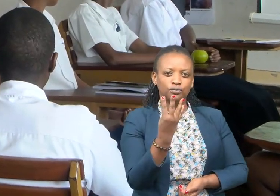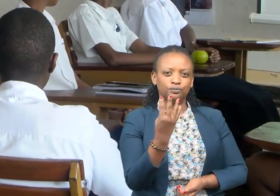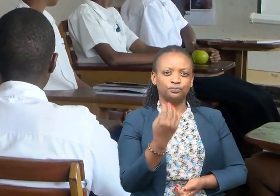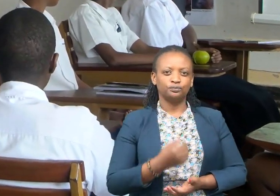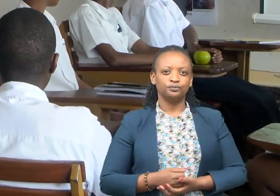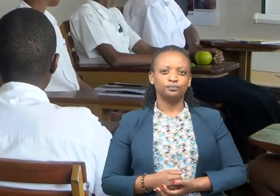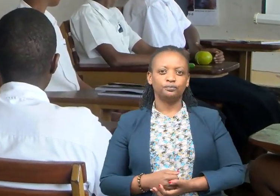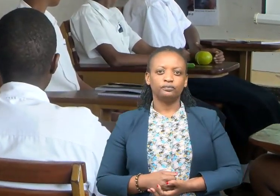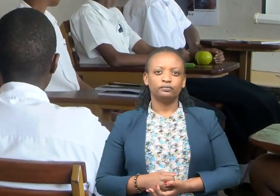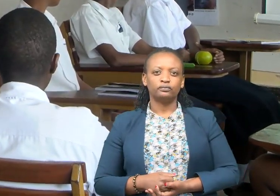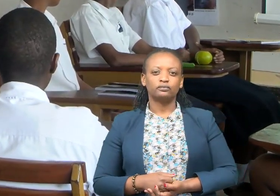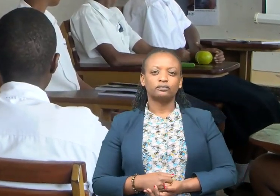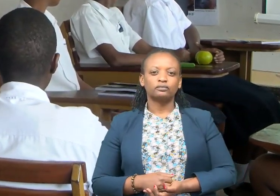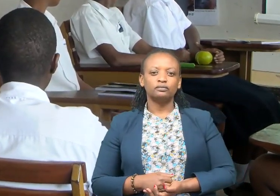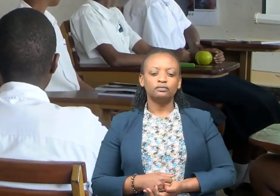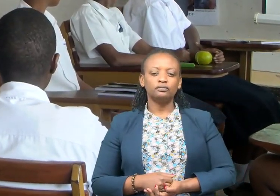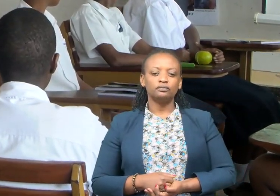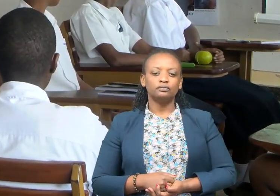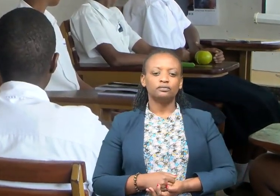4.